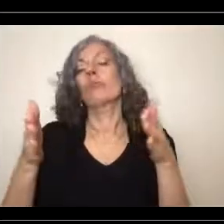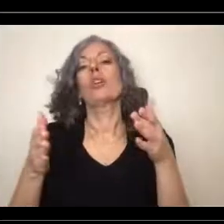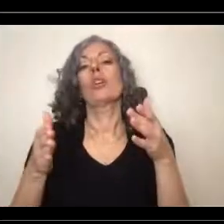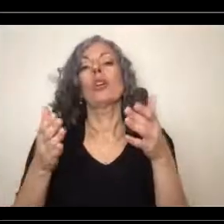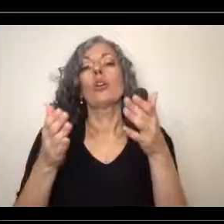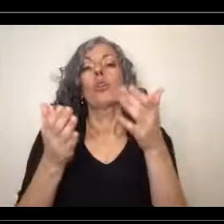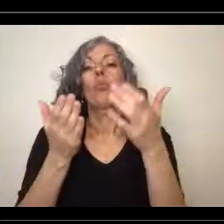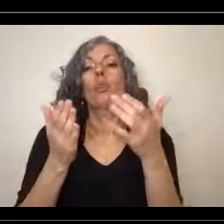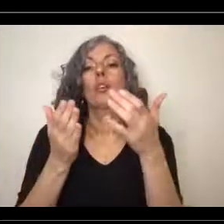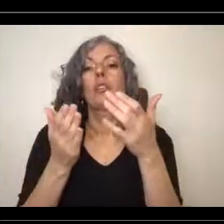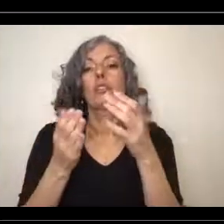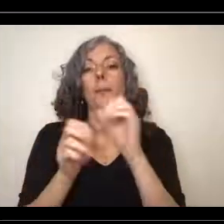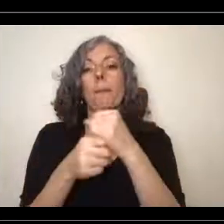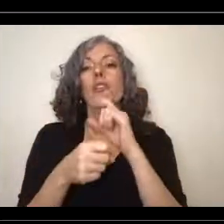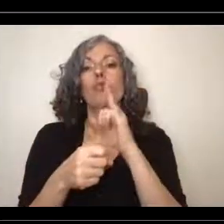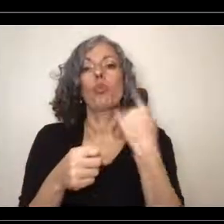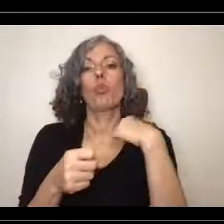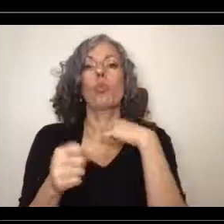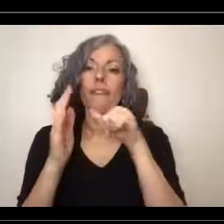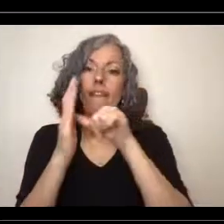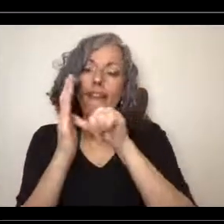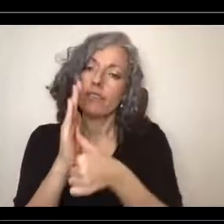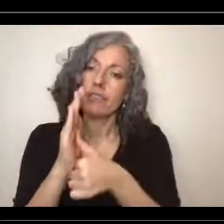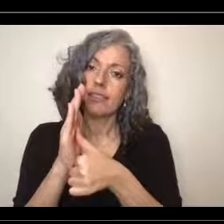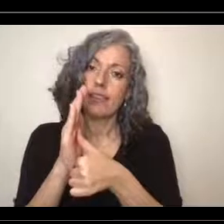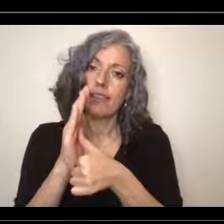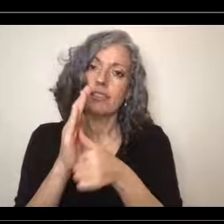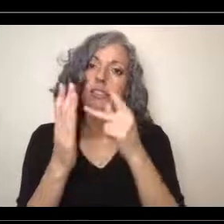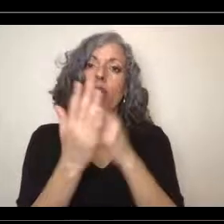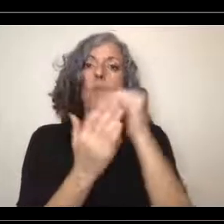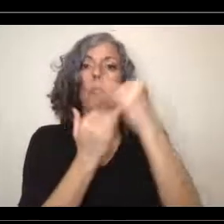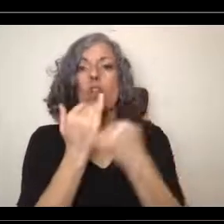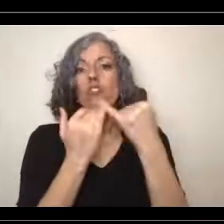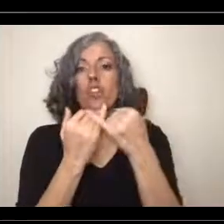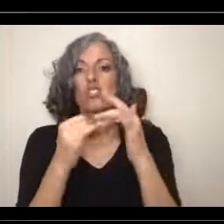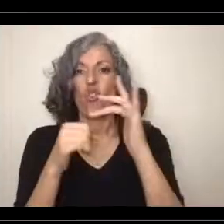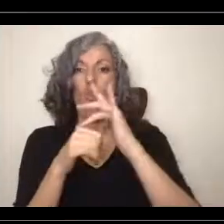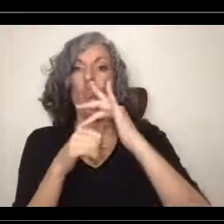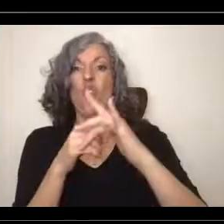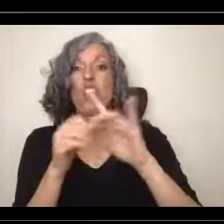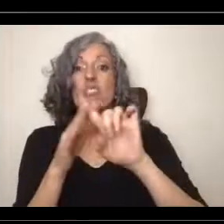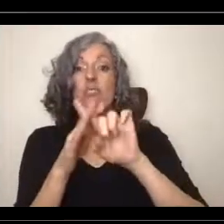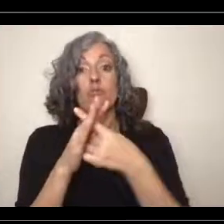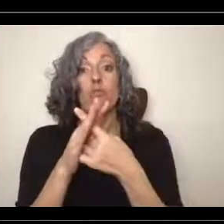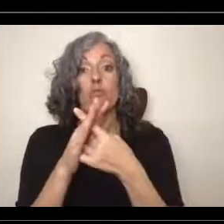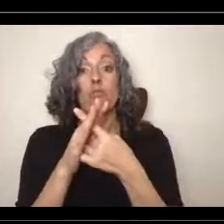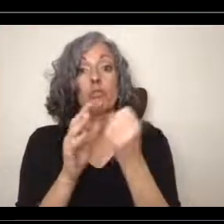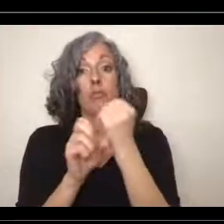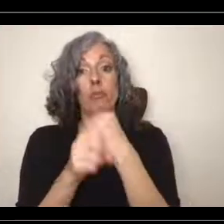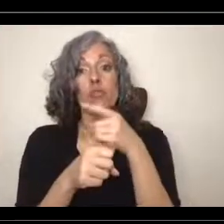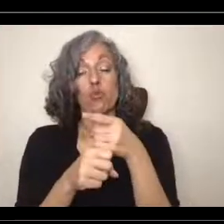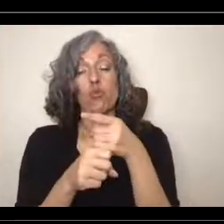to projects that are early in the process, so we get an opportunity to make sure that the alignment is there from the